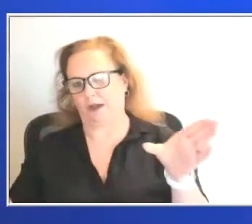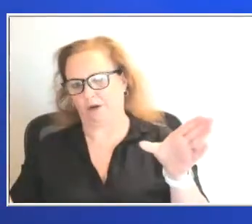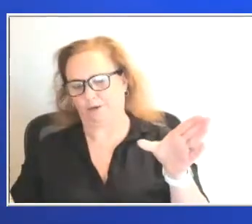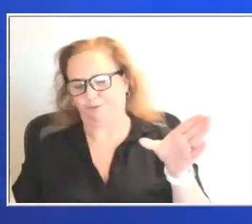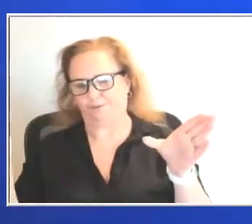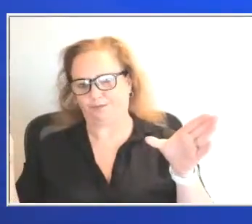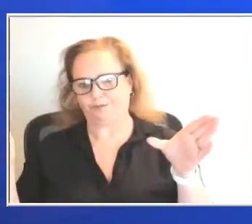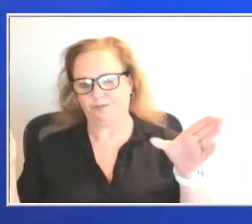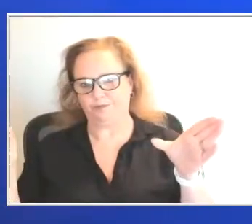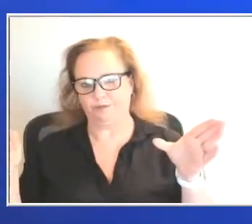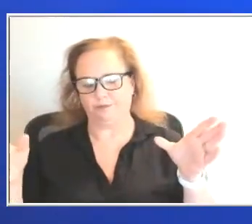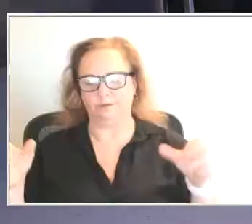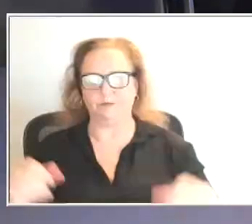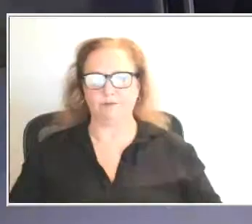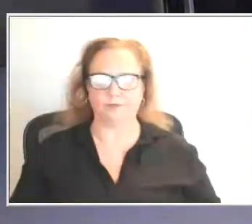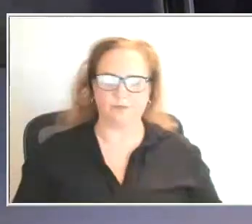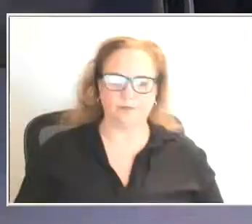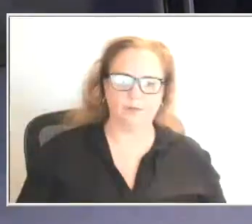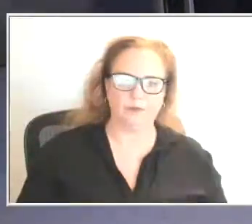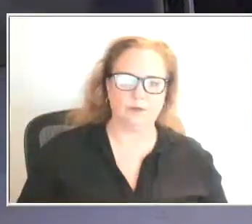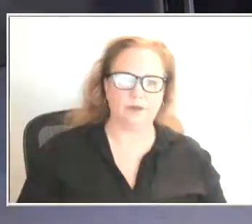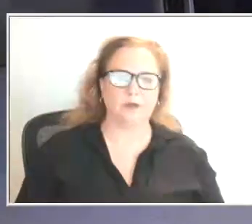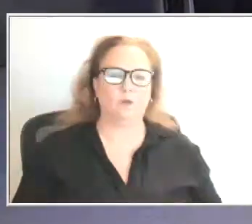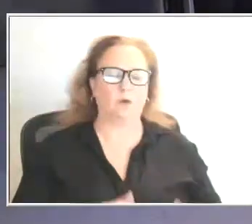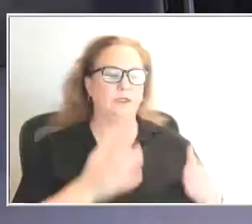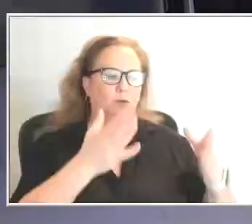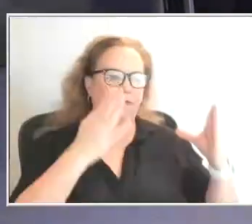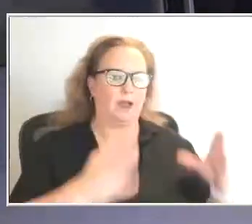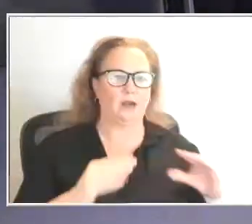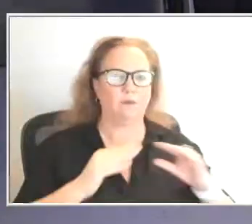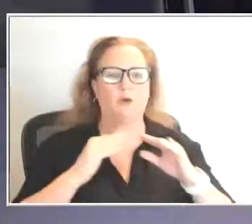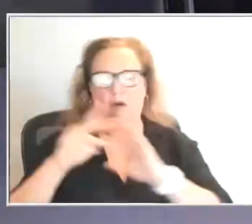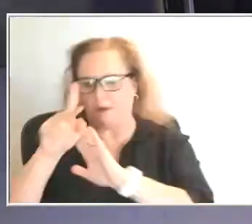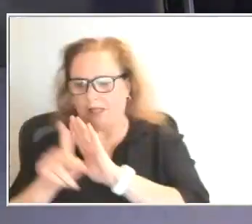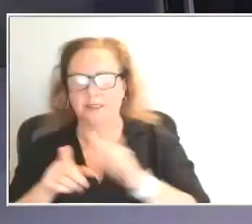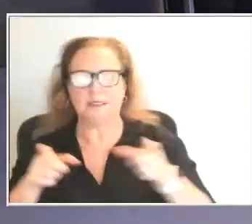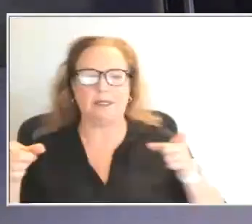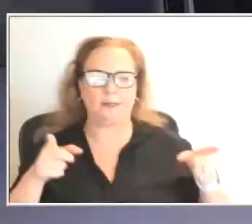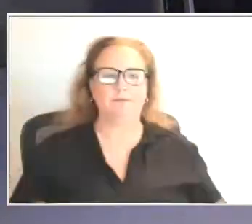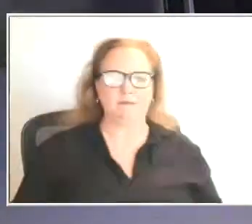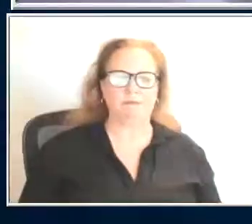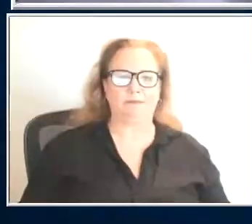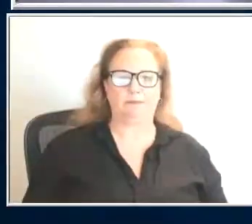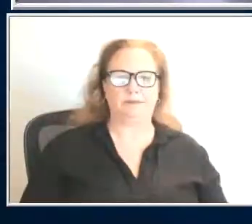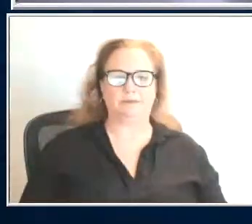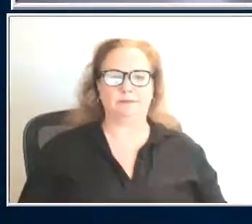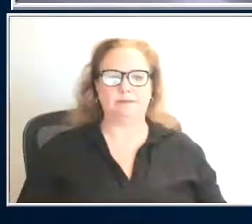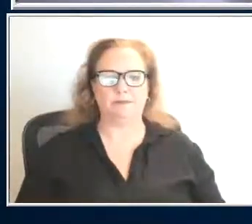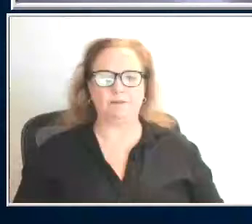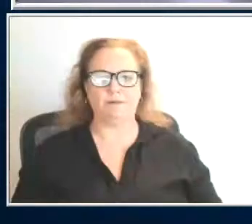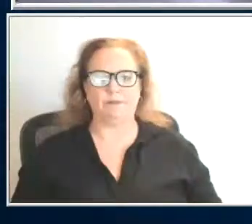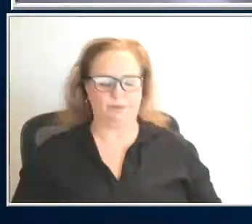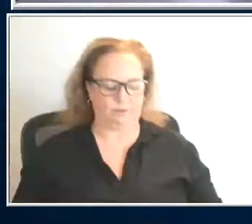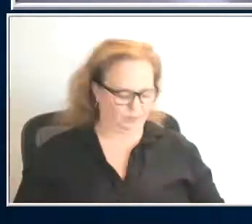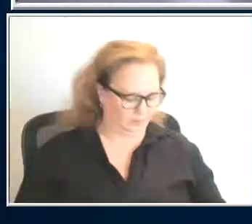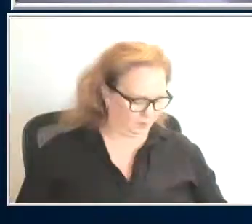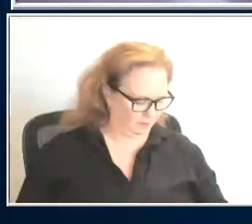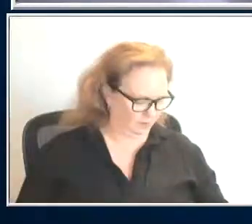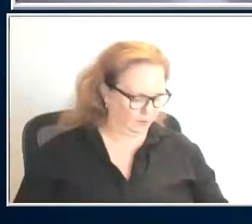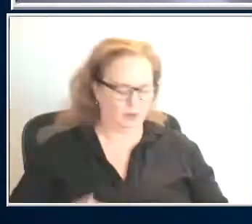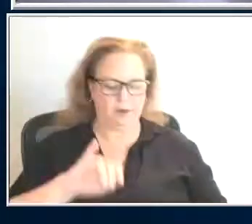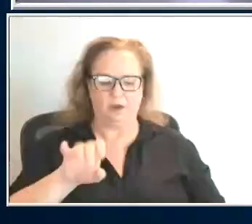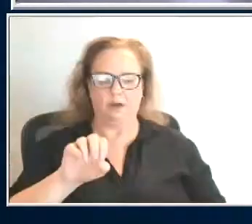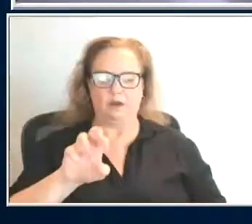what the nurse practitioner does. One's a little more provider, one could be a little more policy driven and things. Yeah. Yeah. Cool. All right. Jeremy has a very